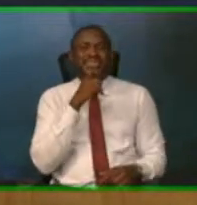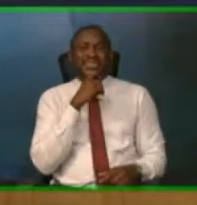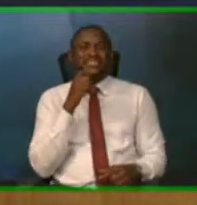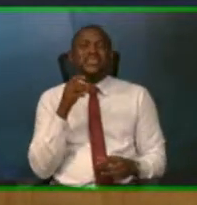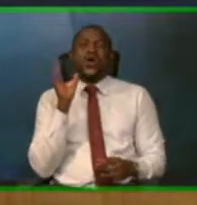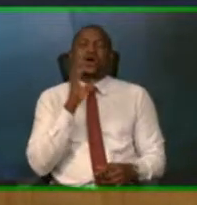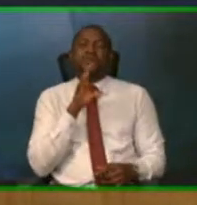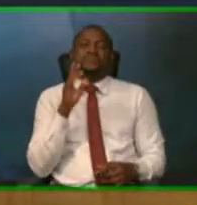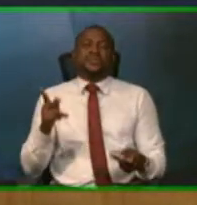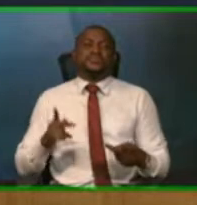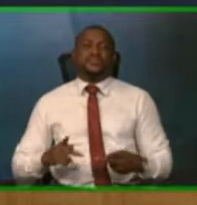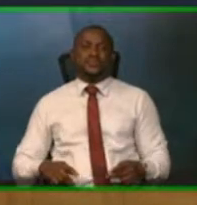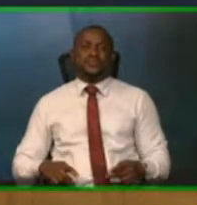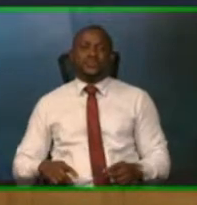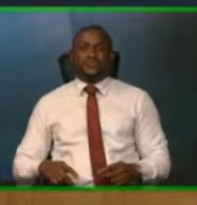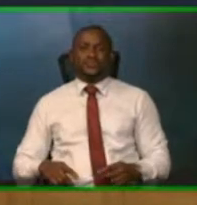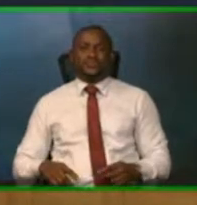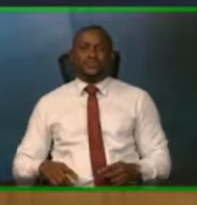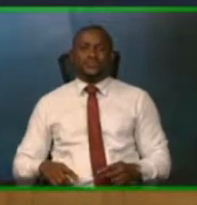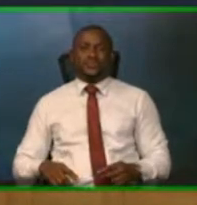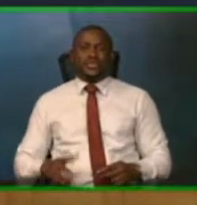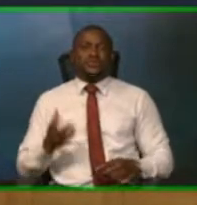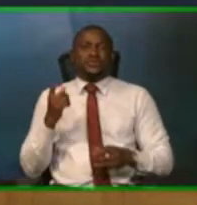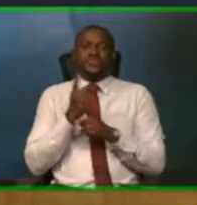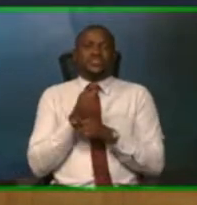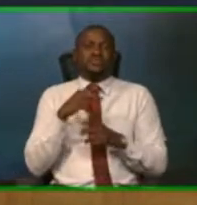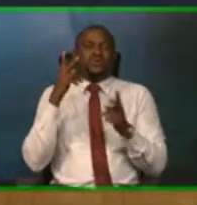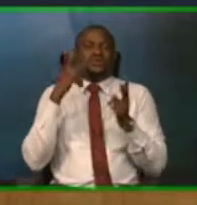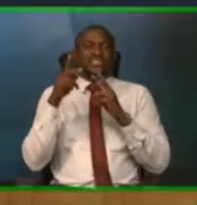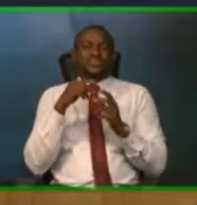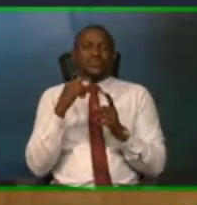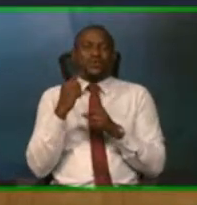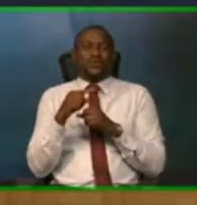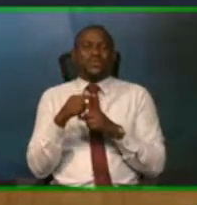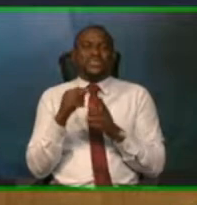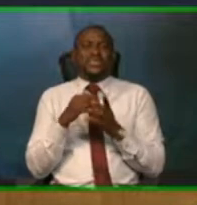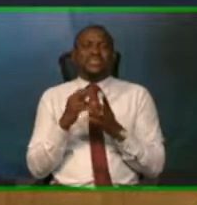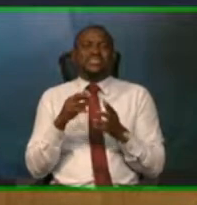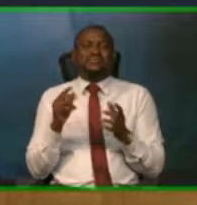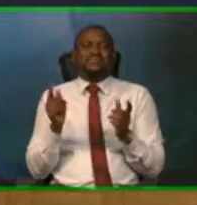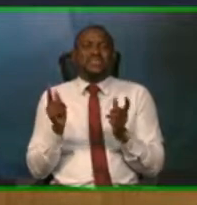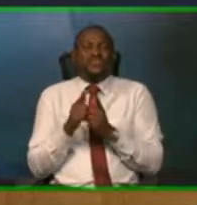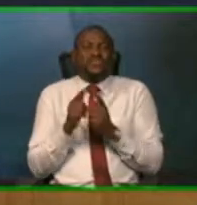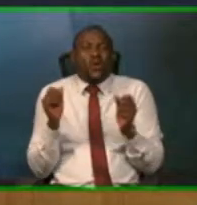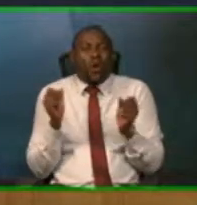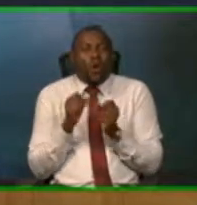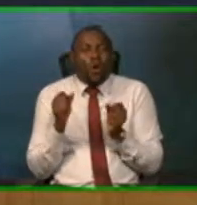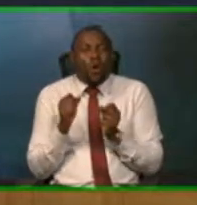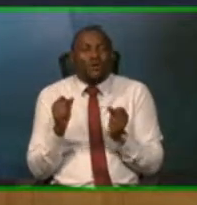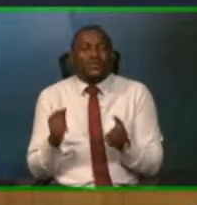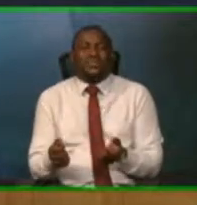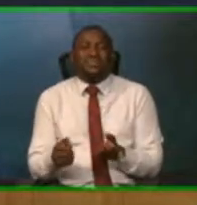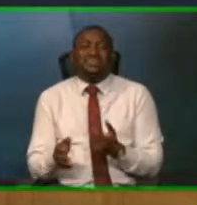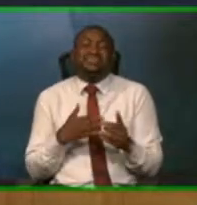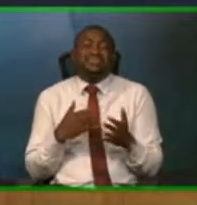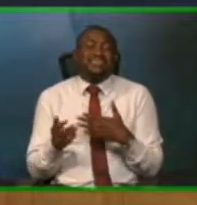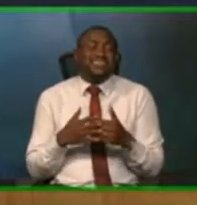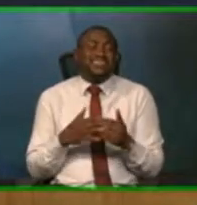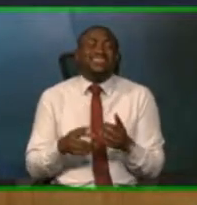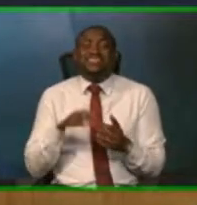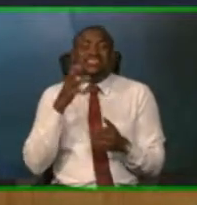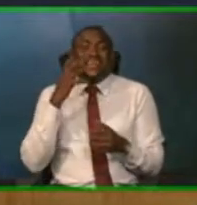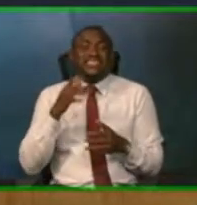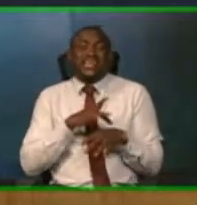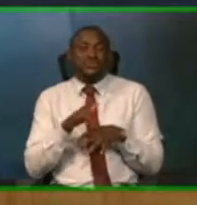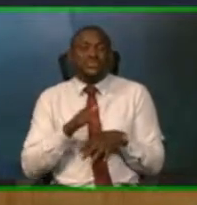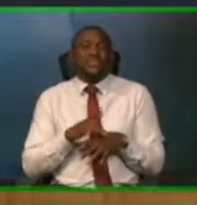hot place. It was just a prophetic message. He meets you cold, even though swept and empty. It will